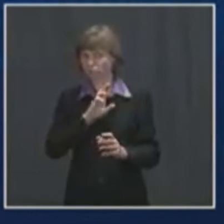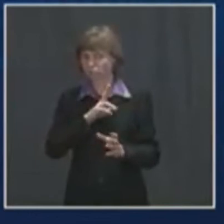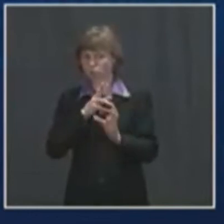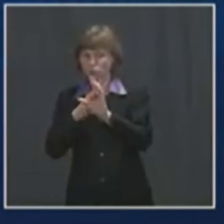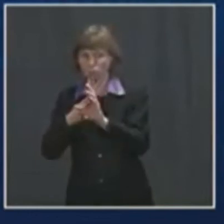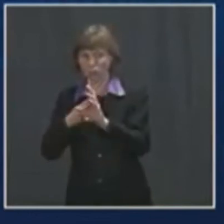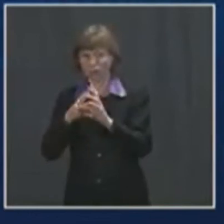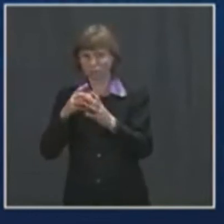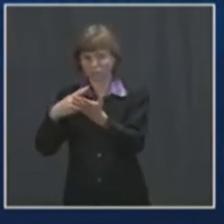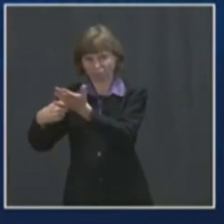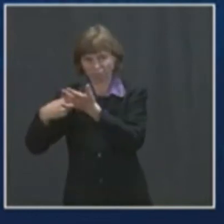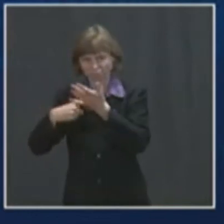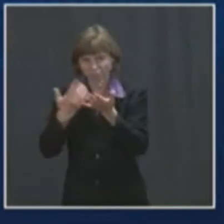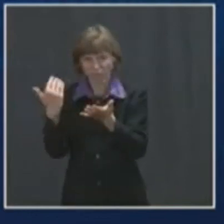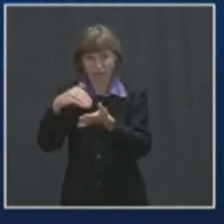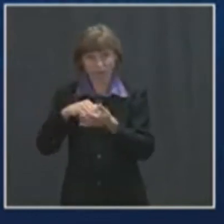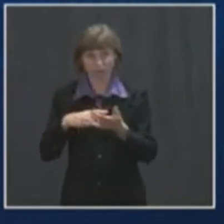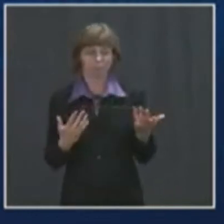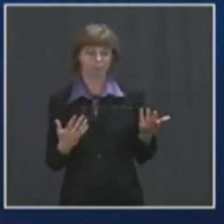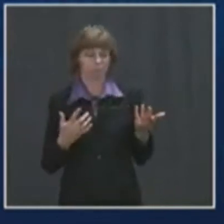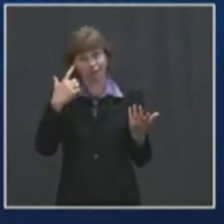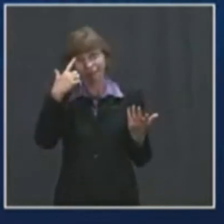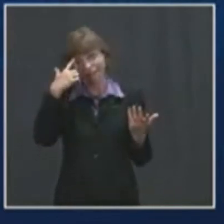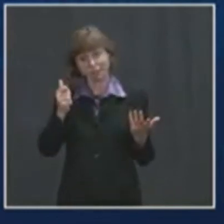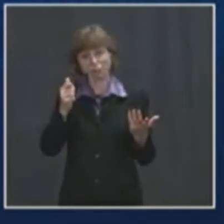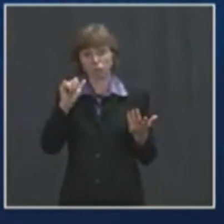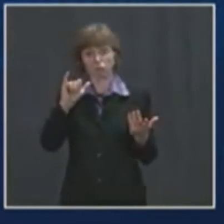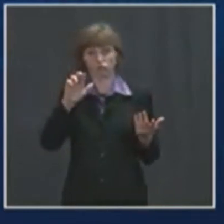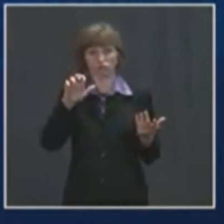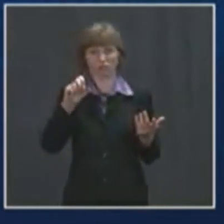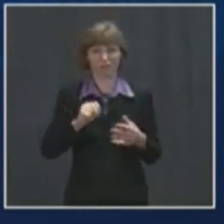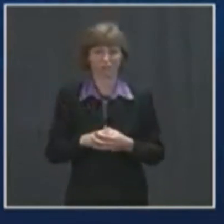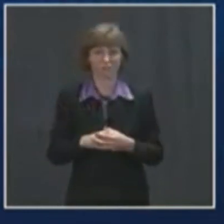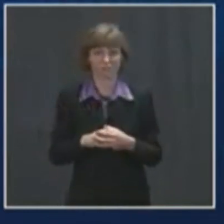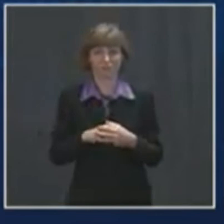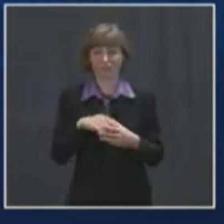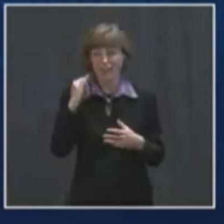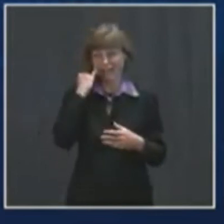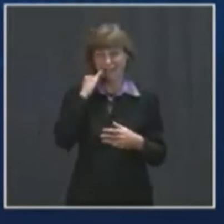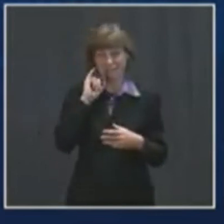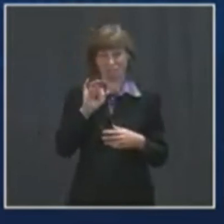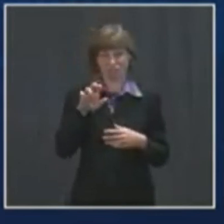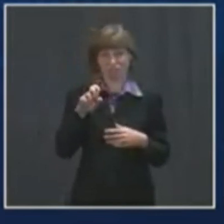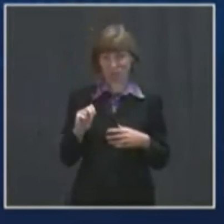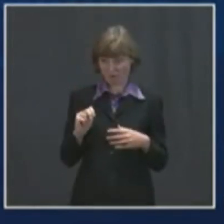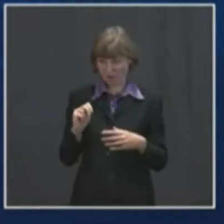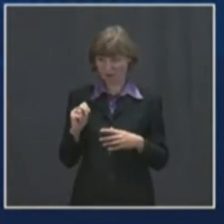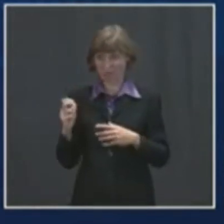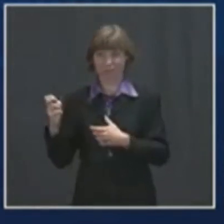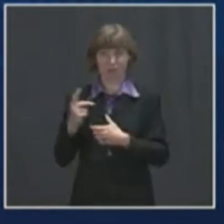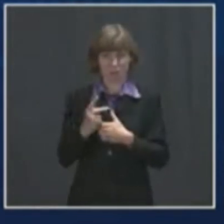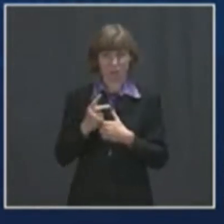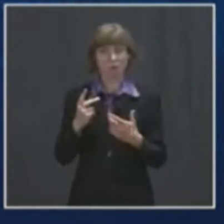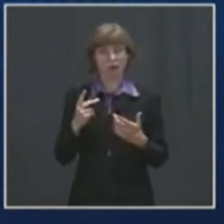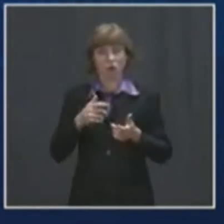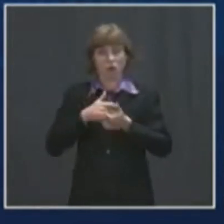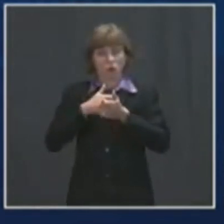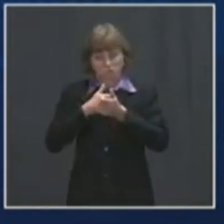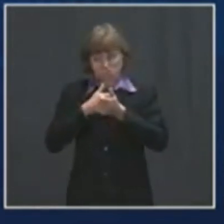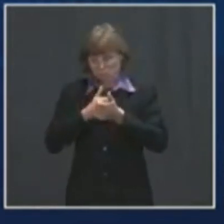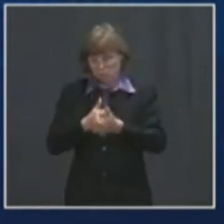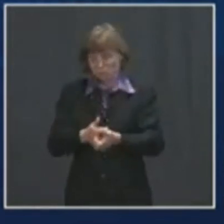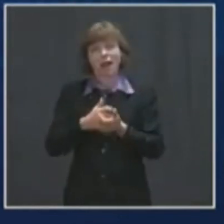the Iran nuclear deal? Well, that's really up to Iran. If Iran comes back into full compliance with the obligations under the